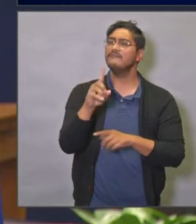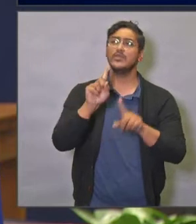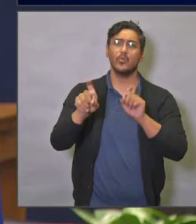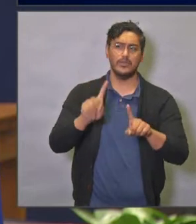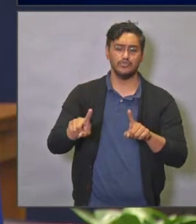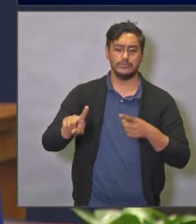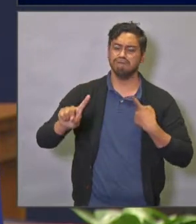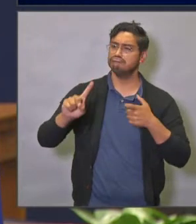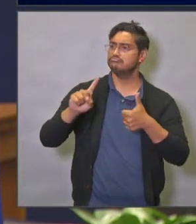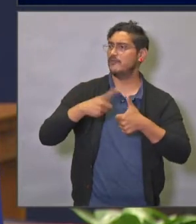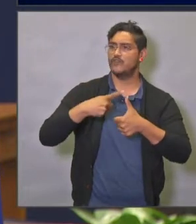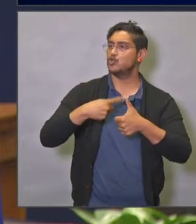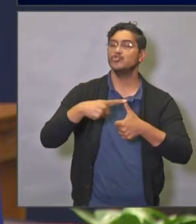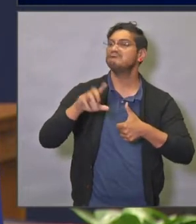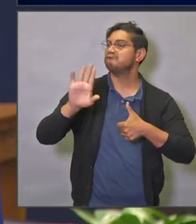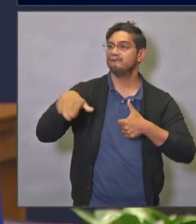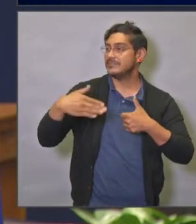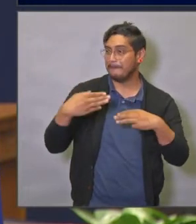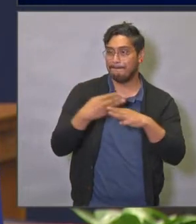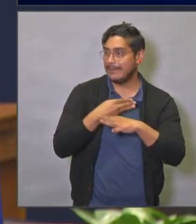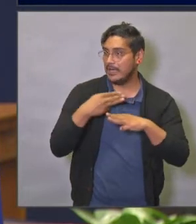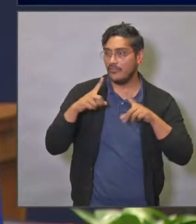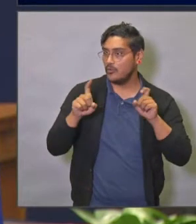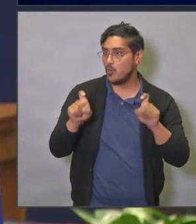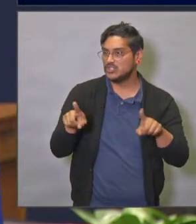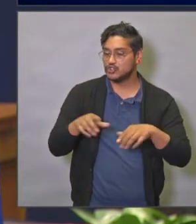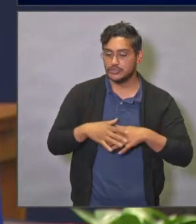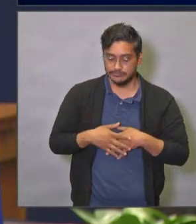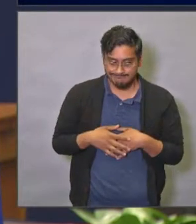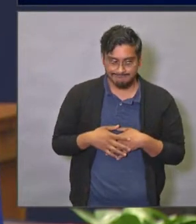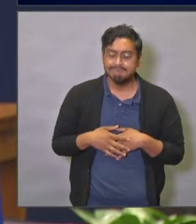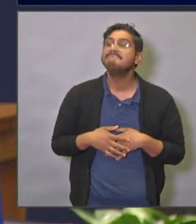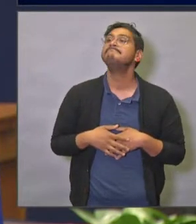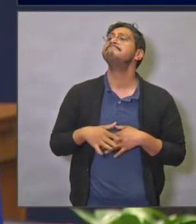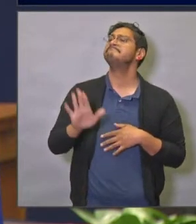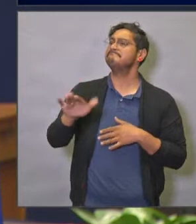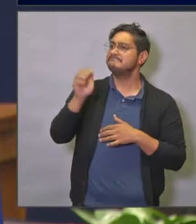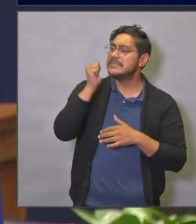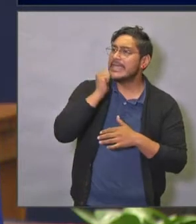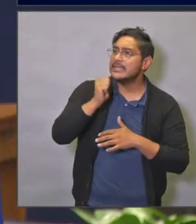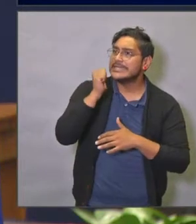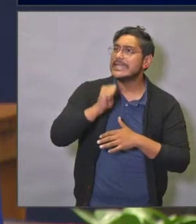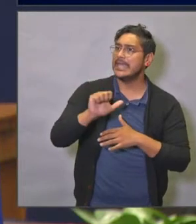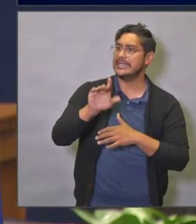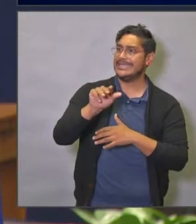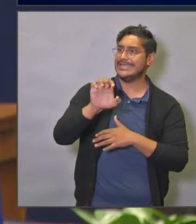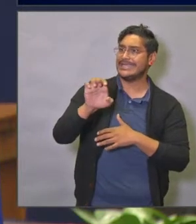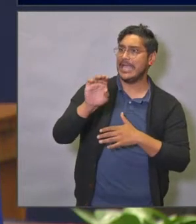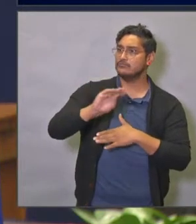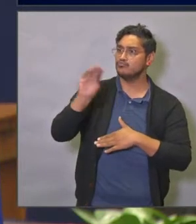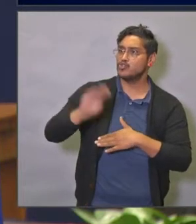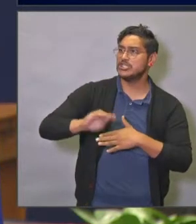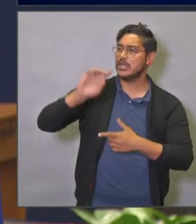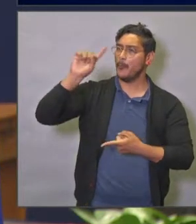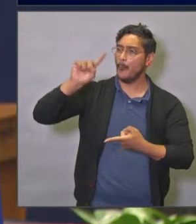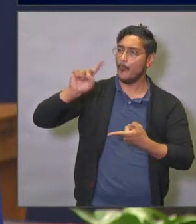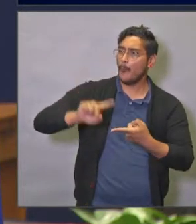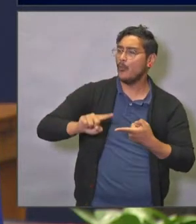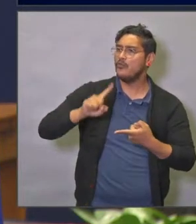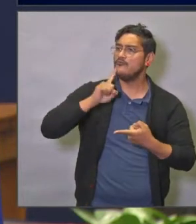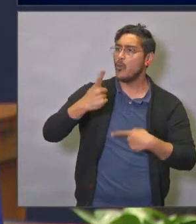questions. First, a simple math question, where we need to get our daily case rate down to be able to move into the red